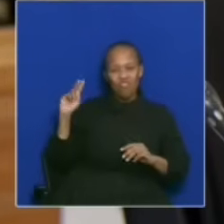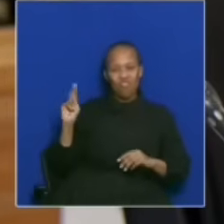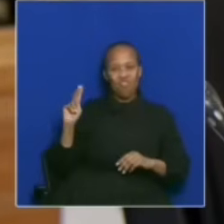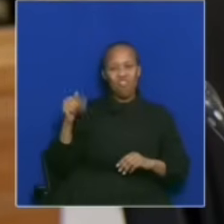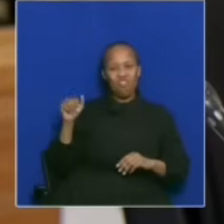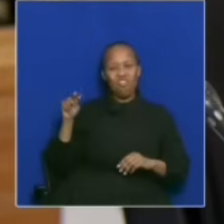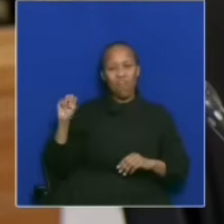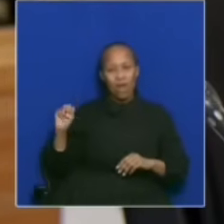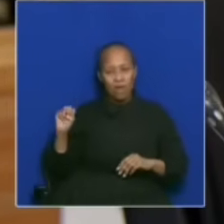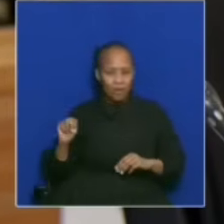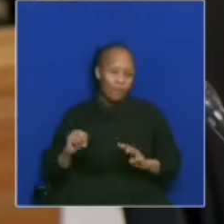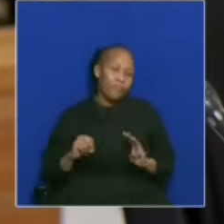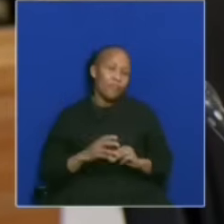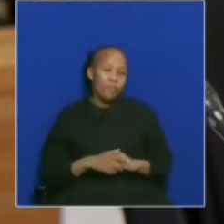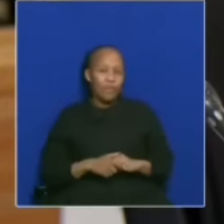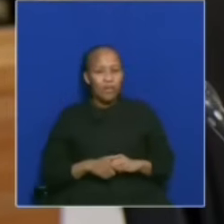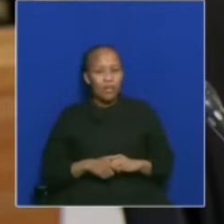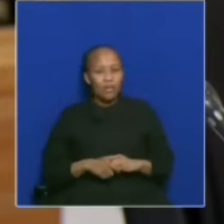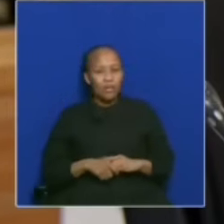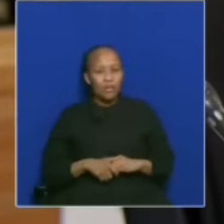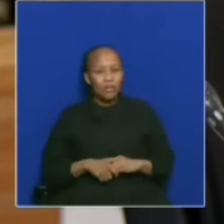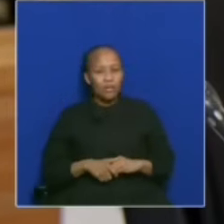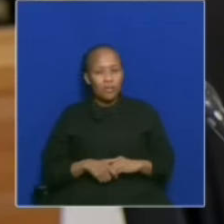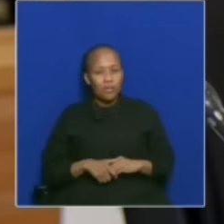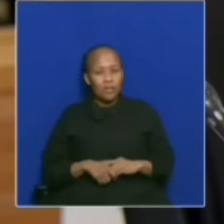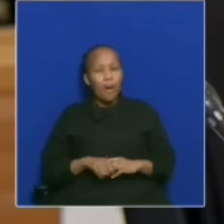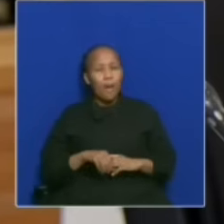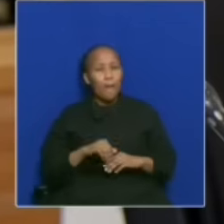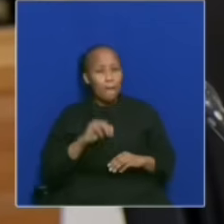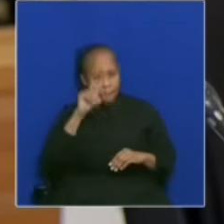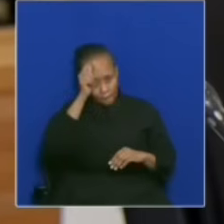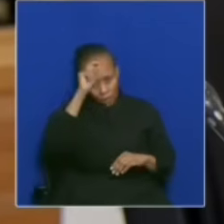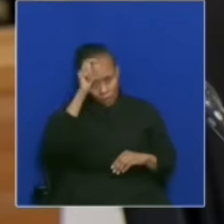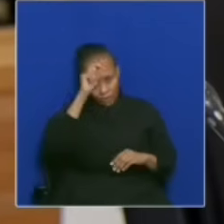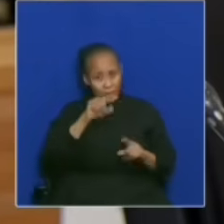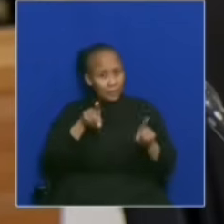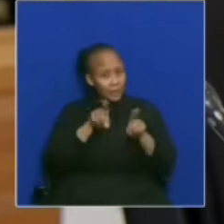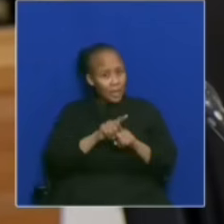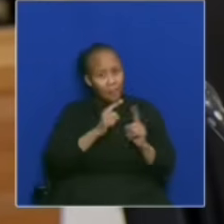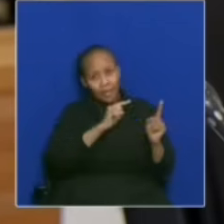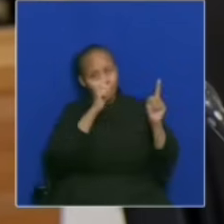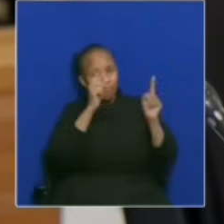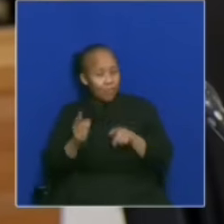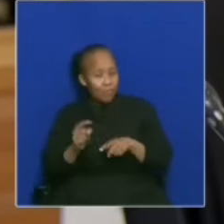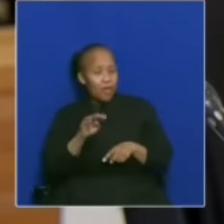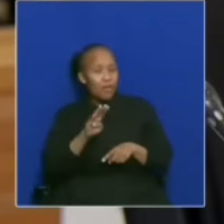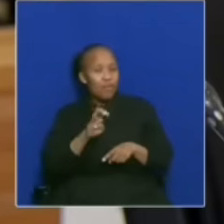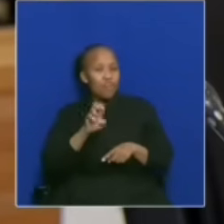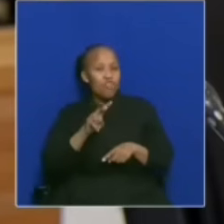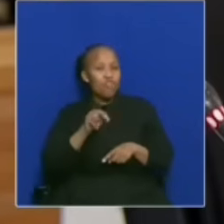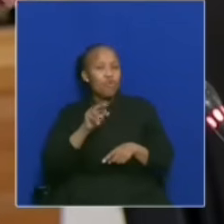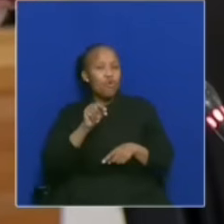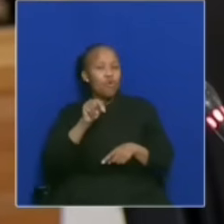Listen, must I send the boys there to Benoni as well? I can send them as well to Benoni.